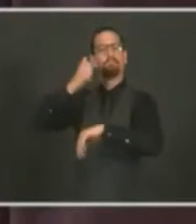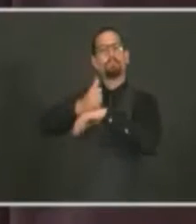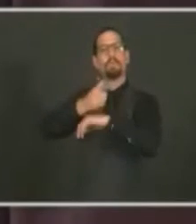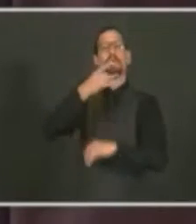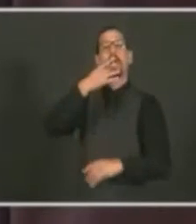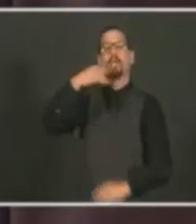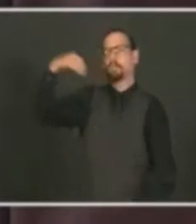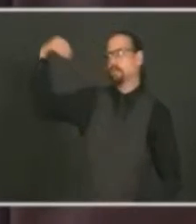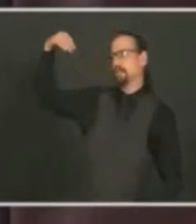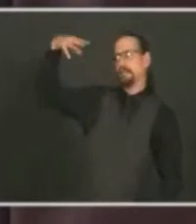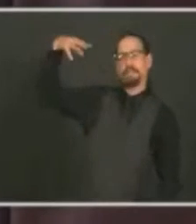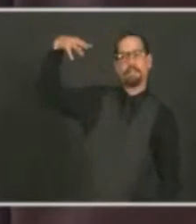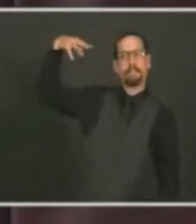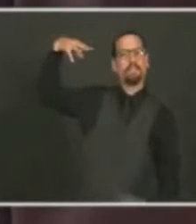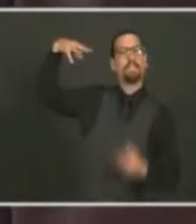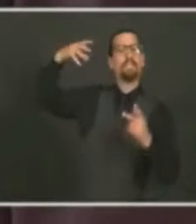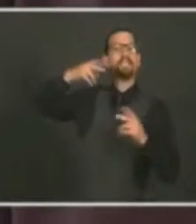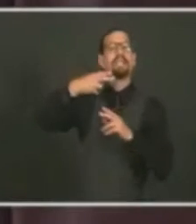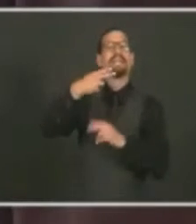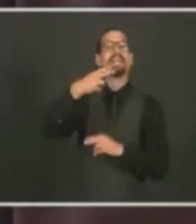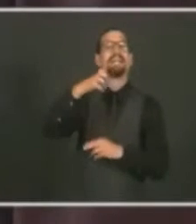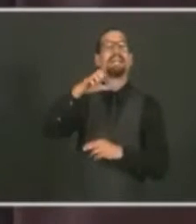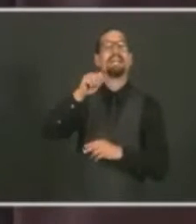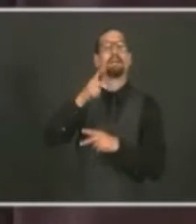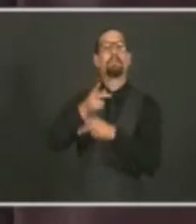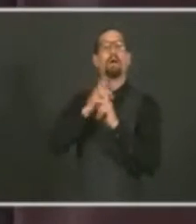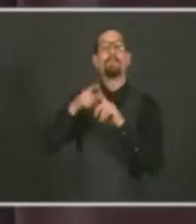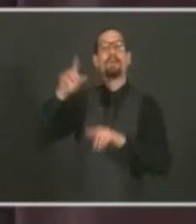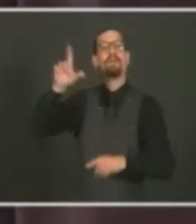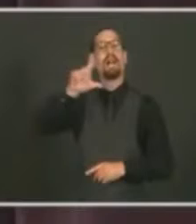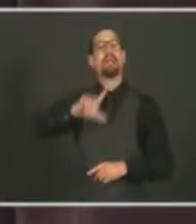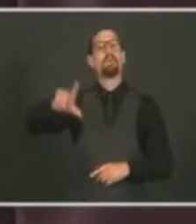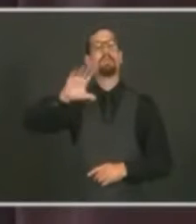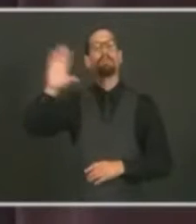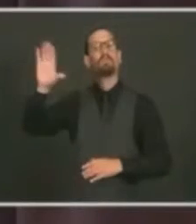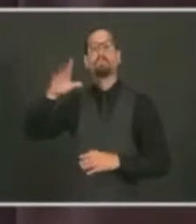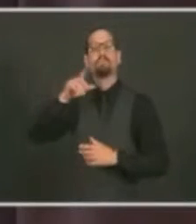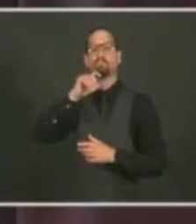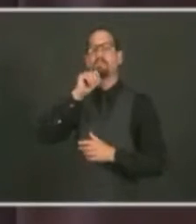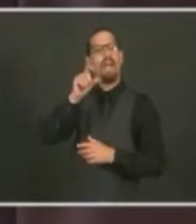a lending library of heat lamps. I thought that was creative.